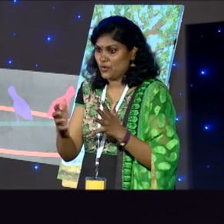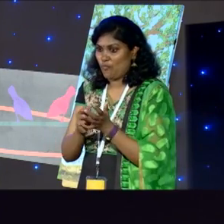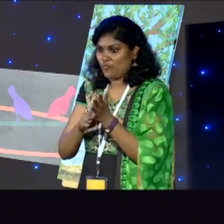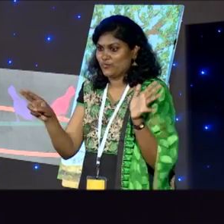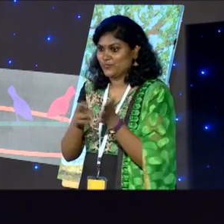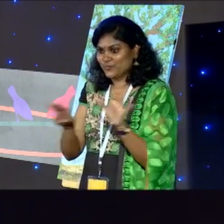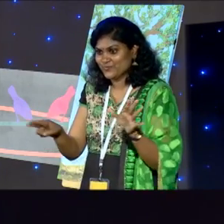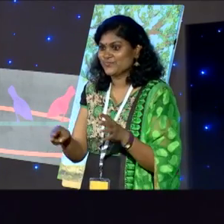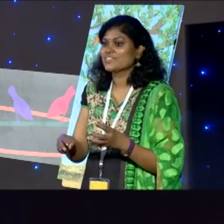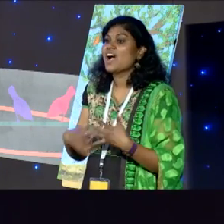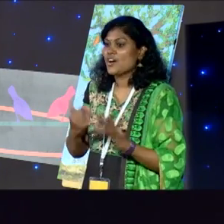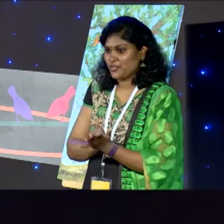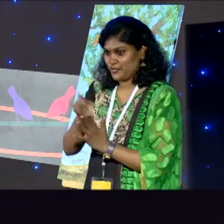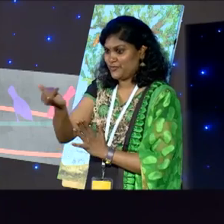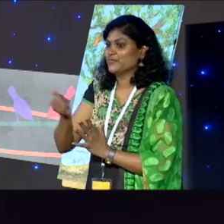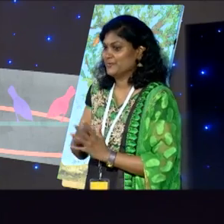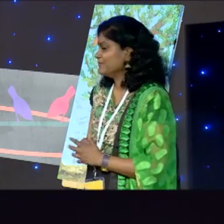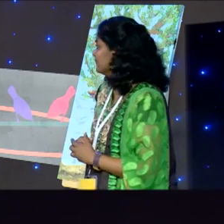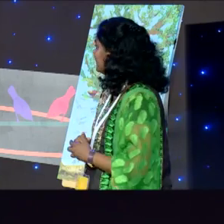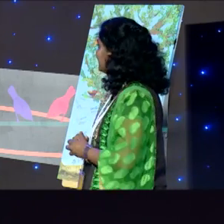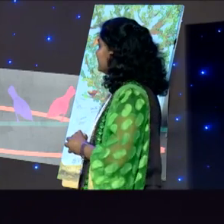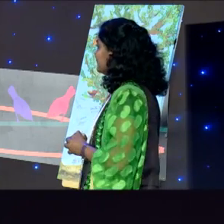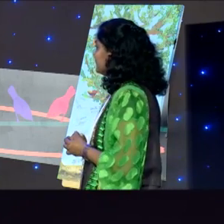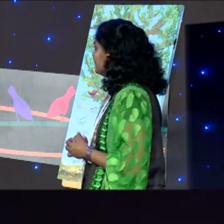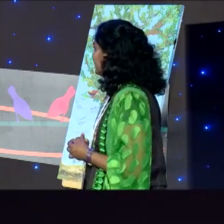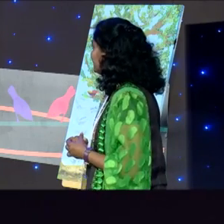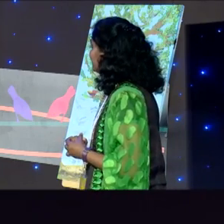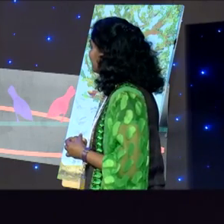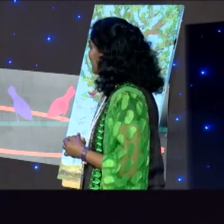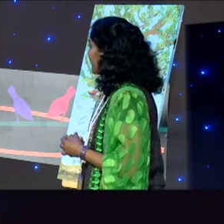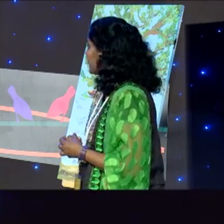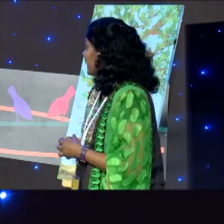corridor. And there's another problem also.